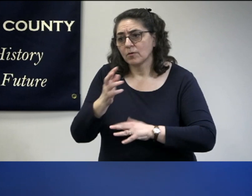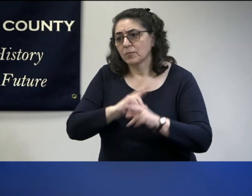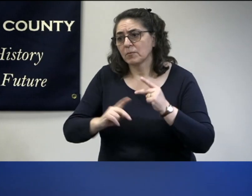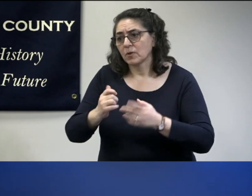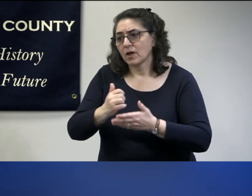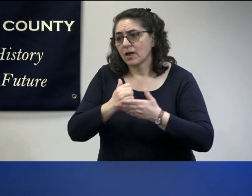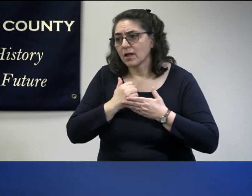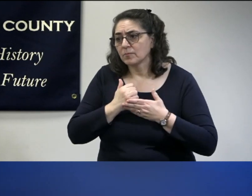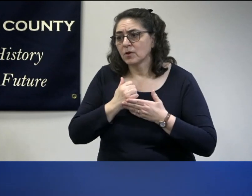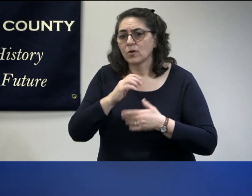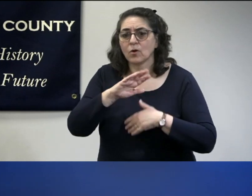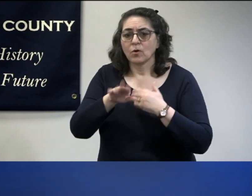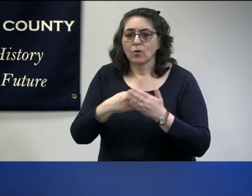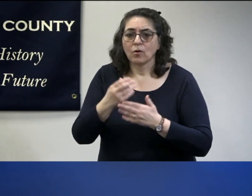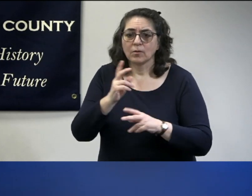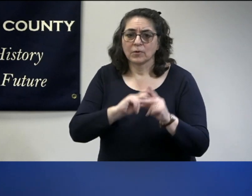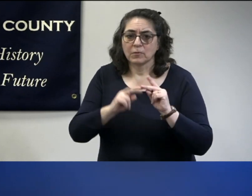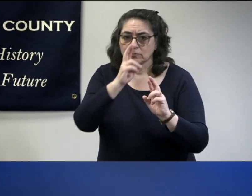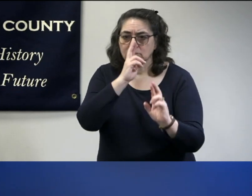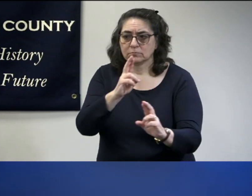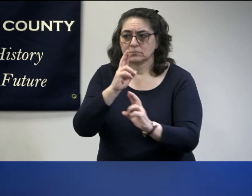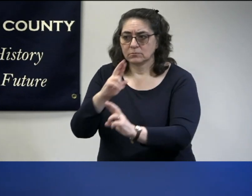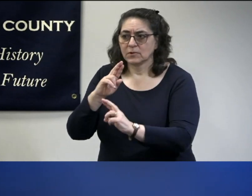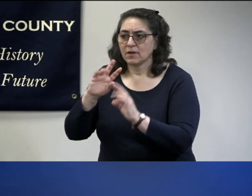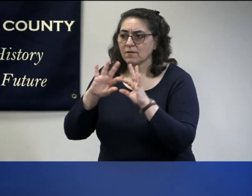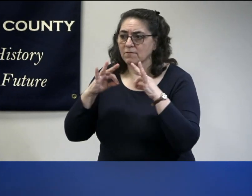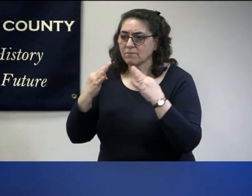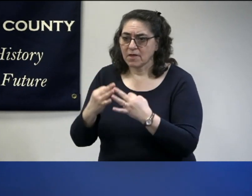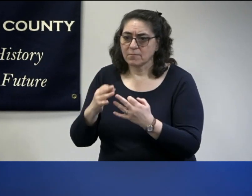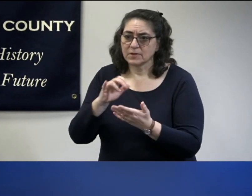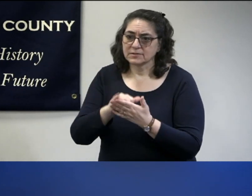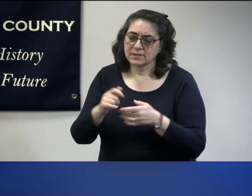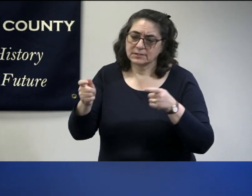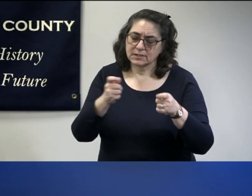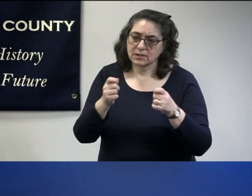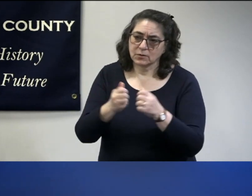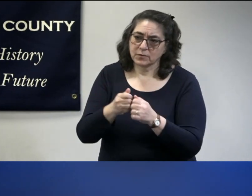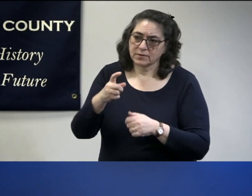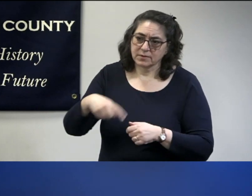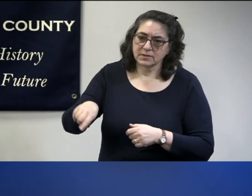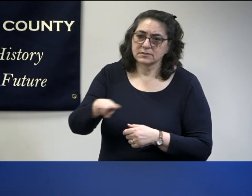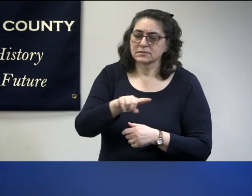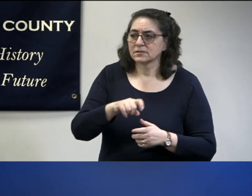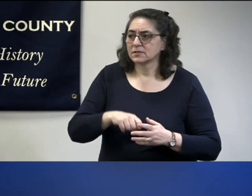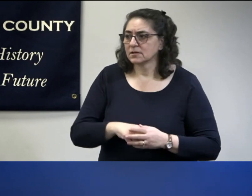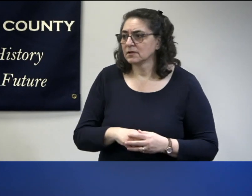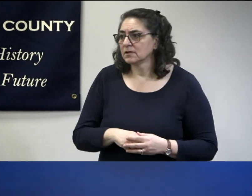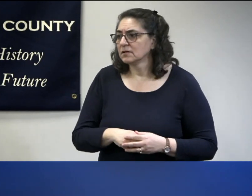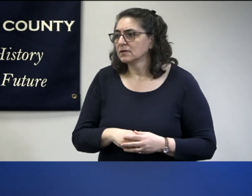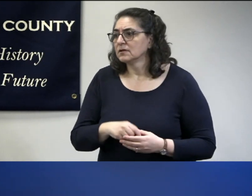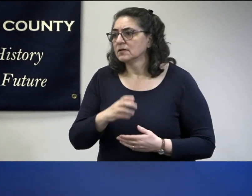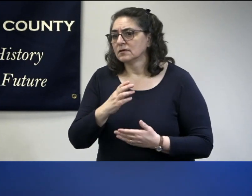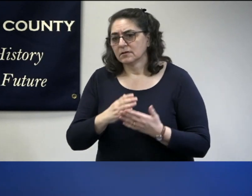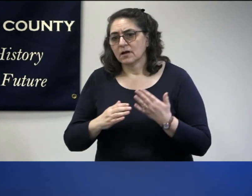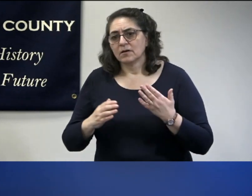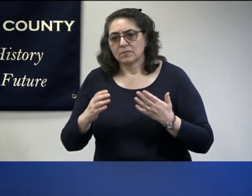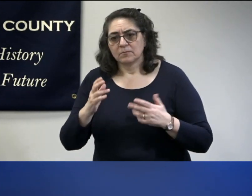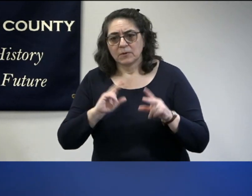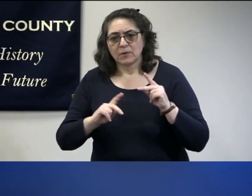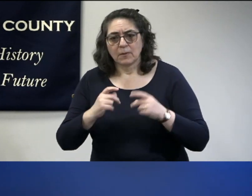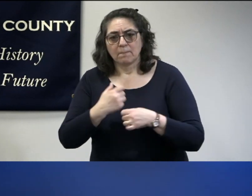everybody who respected the family, families that were dealing with this and didn't make terrible comments. You guys have been